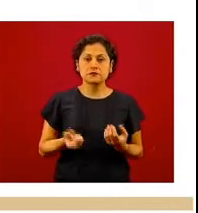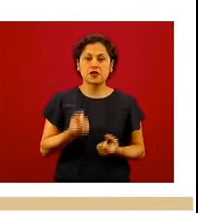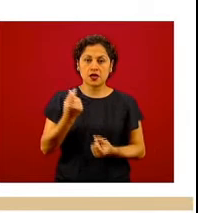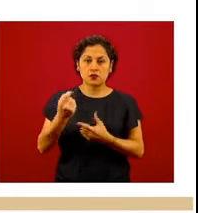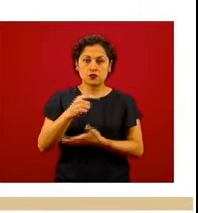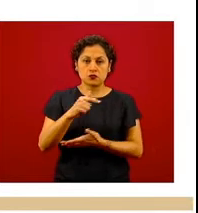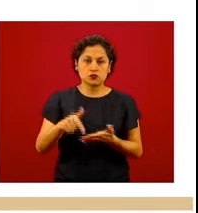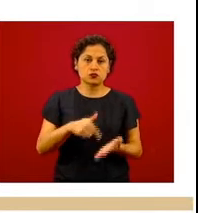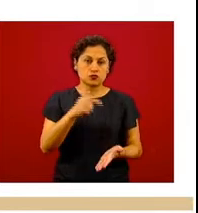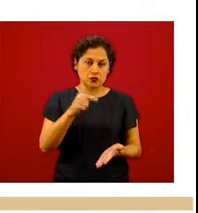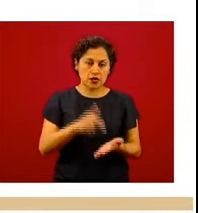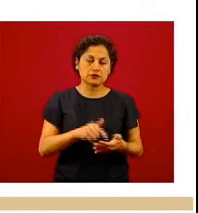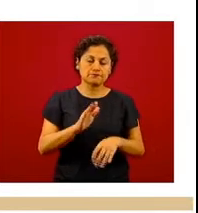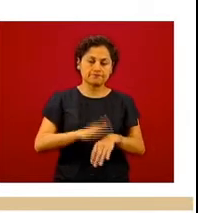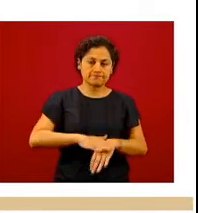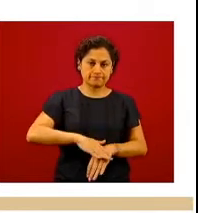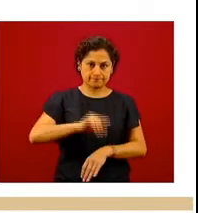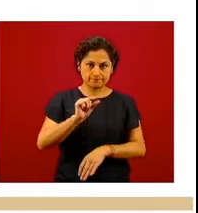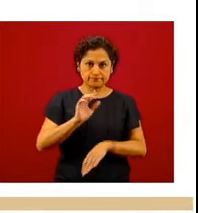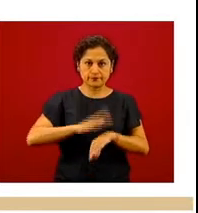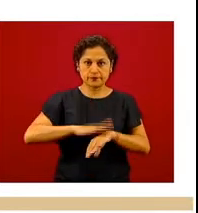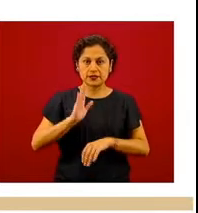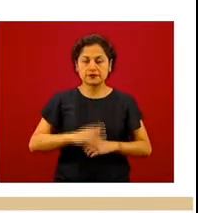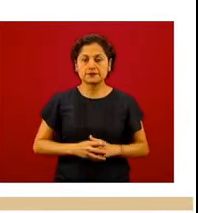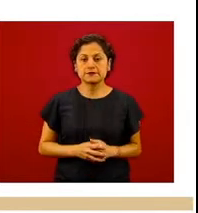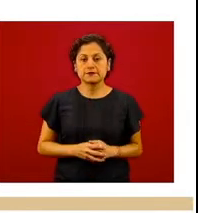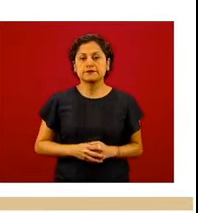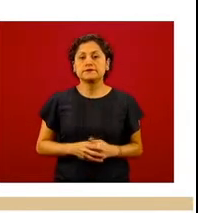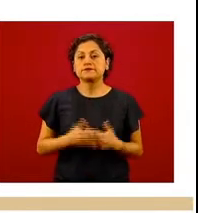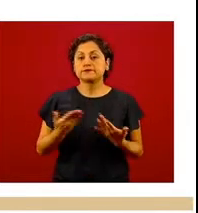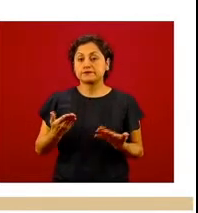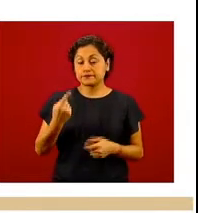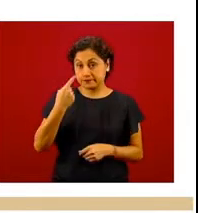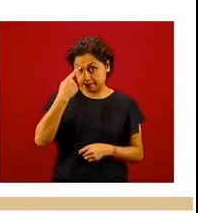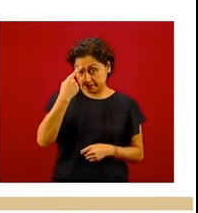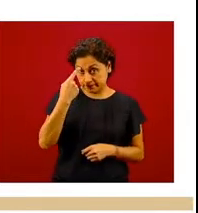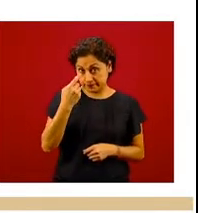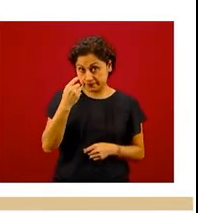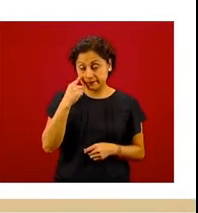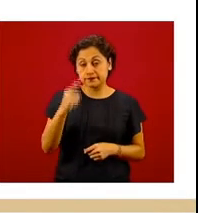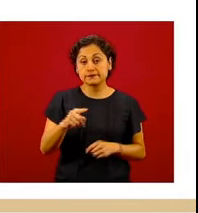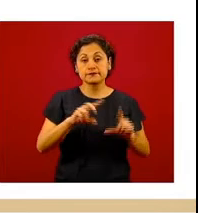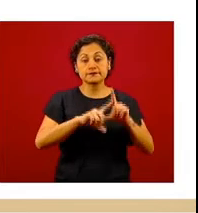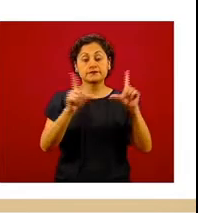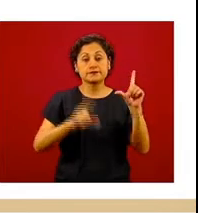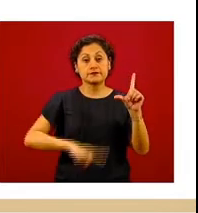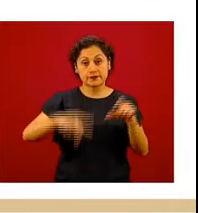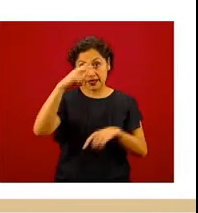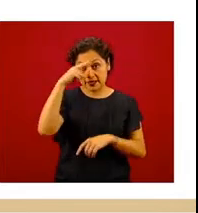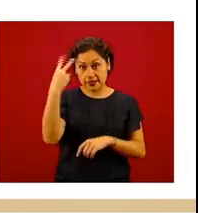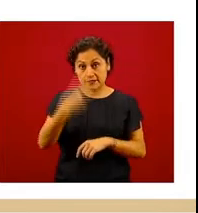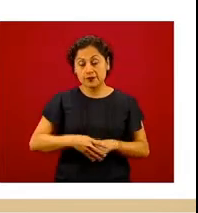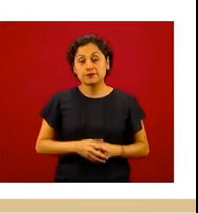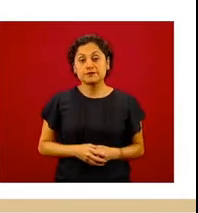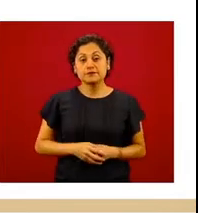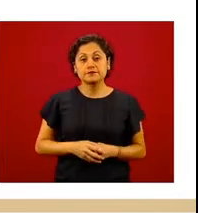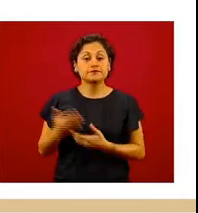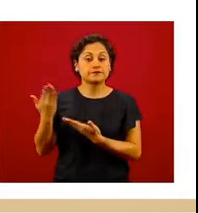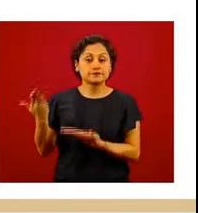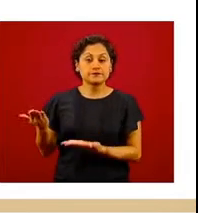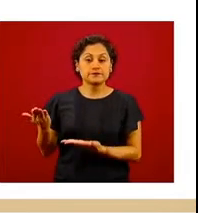up a couple of percentage points in the last few days. Let's look at the panorama in Mexico on the next slide.